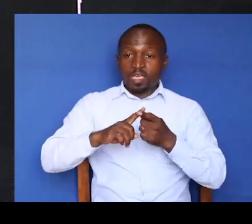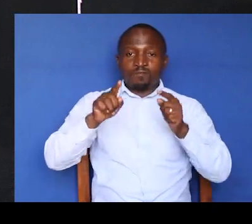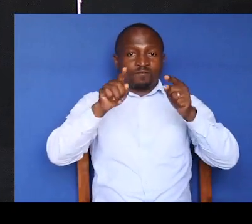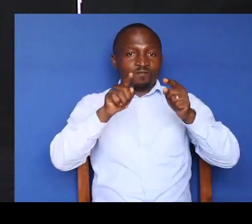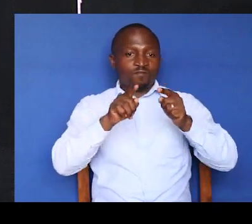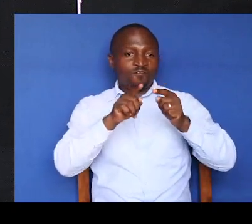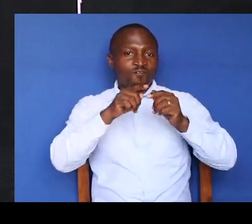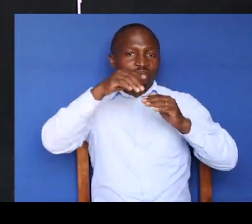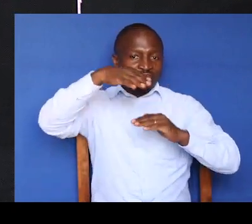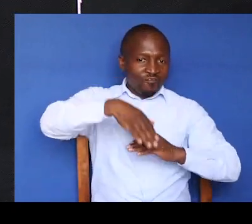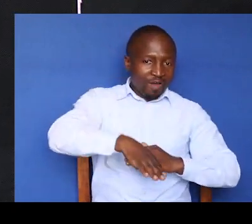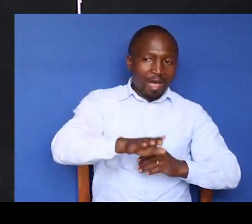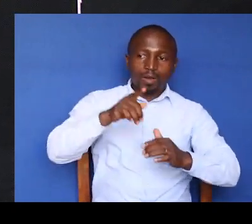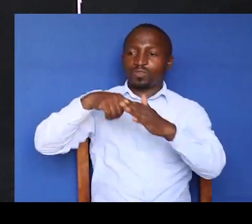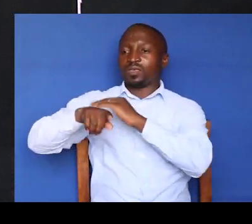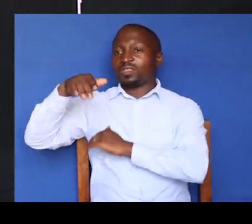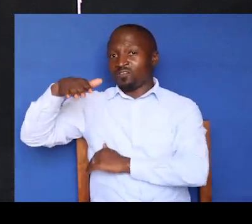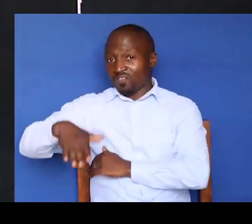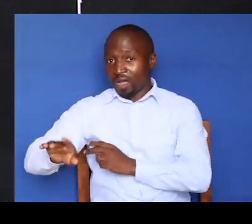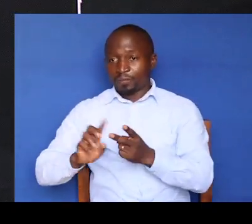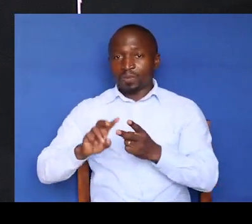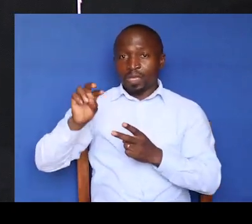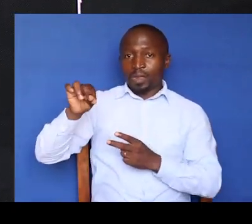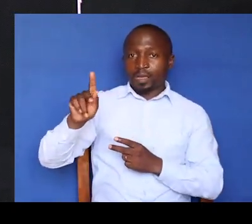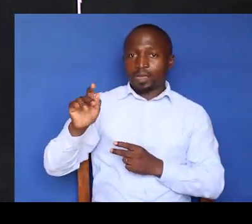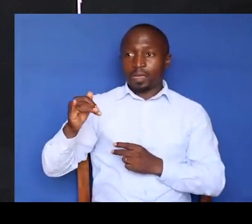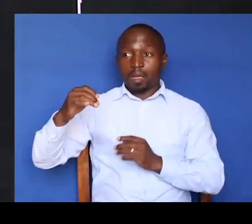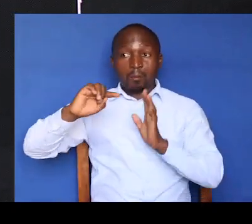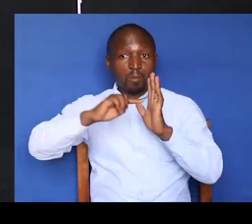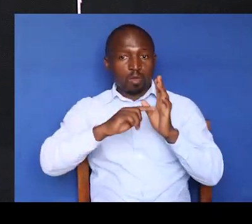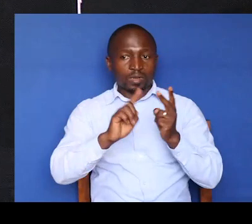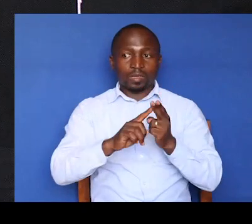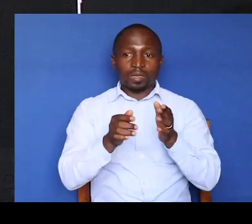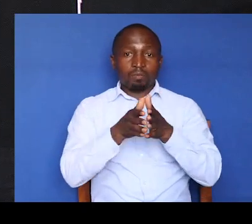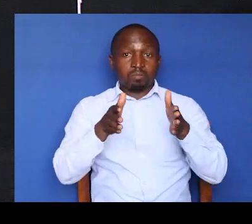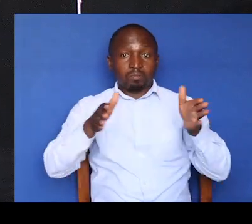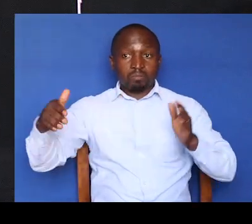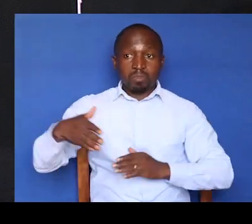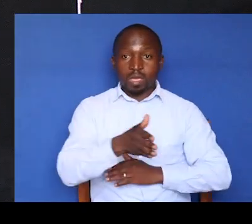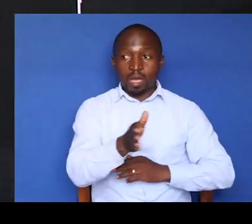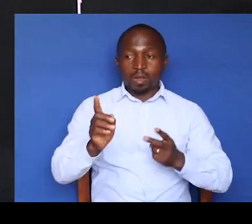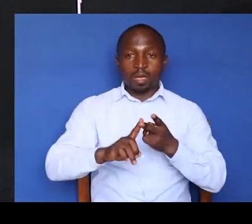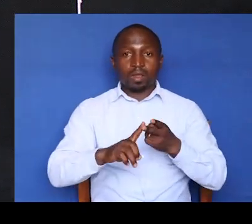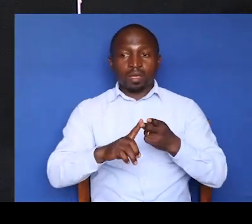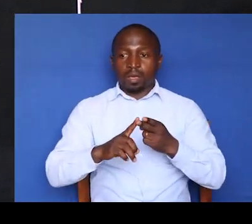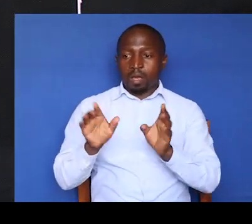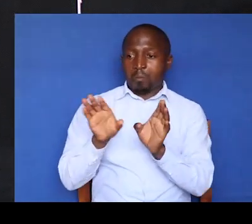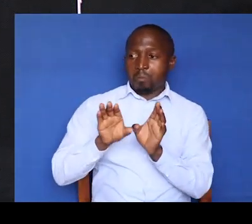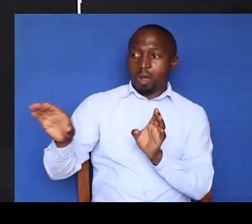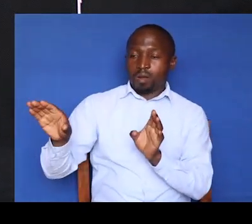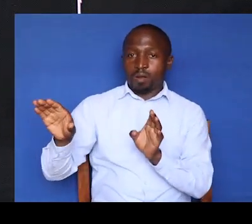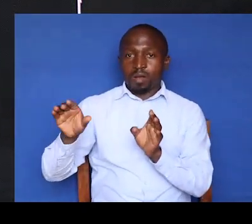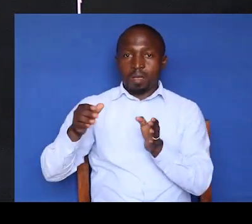valley, Nicky Point, river terraces, incised meanders, and the abandoned meanders.